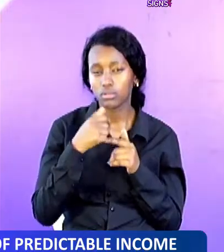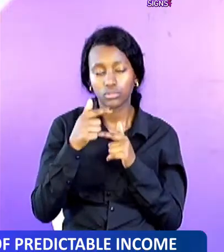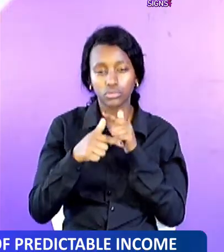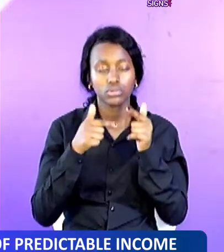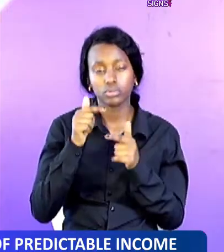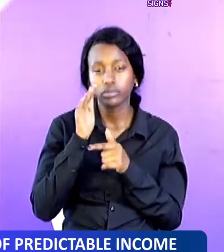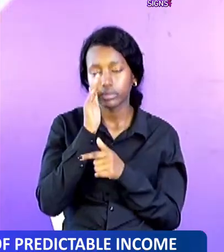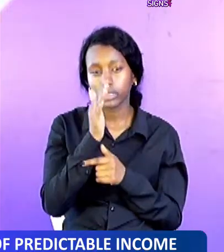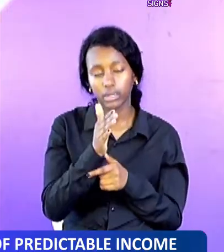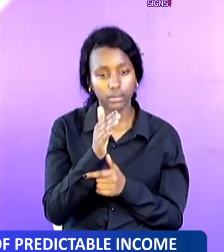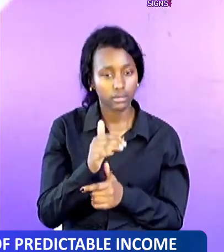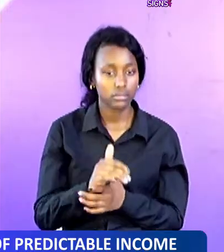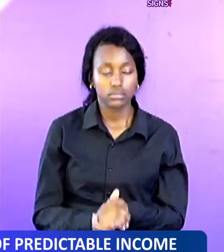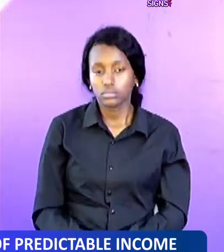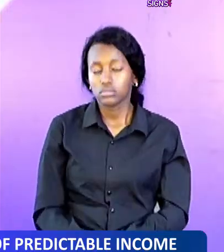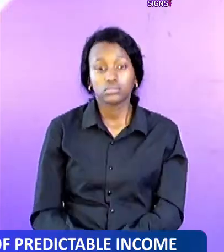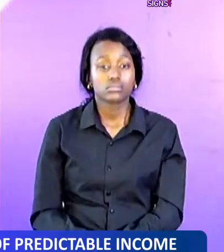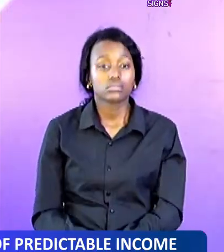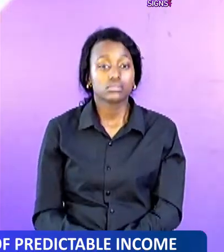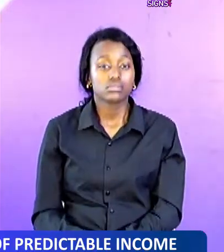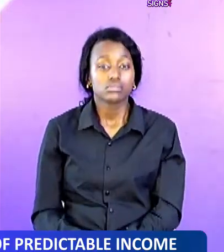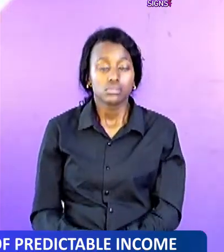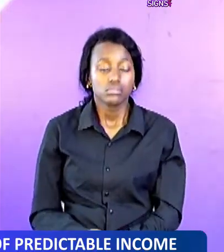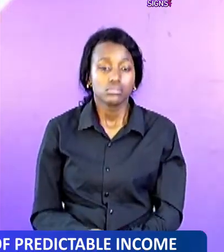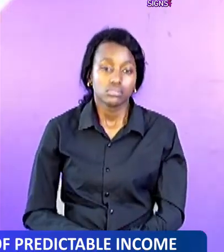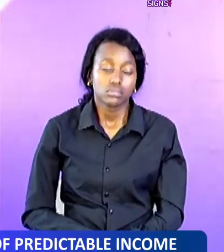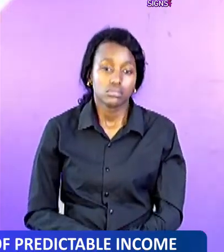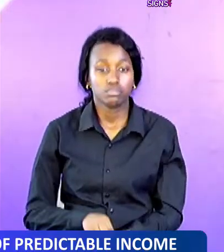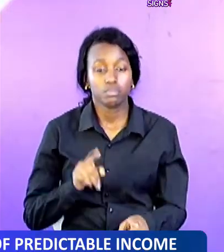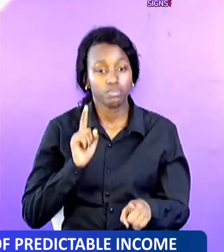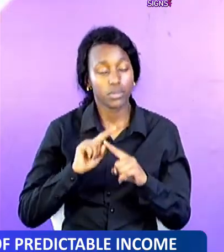property, unfortunately, we don't have